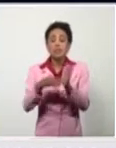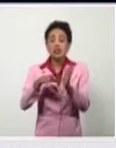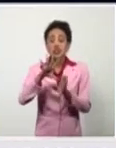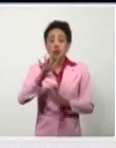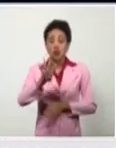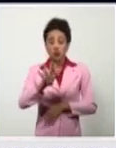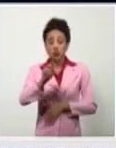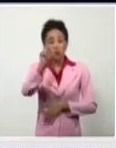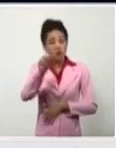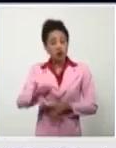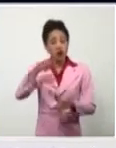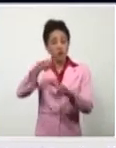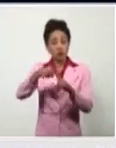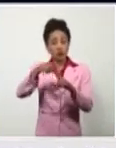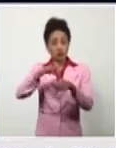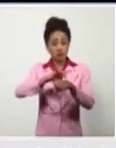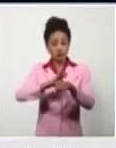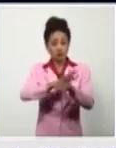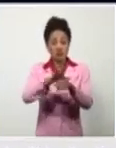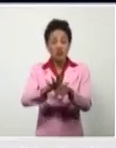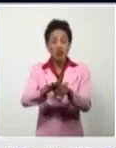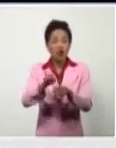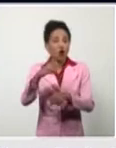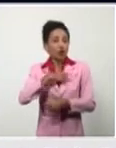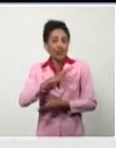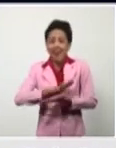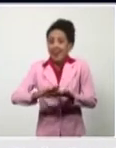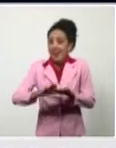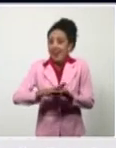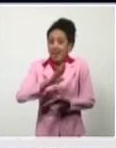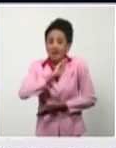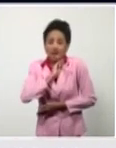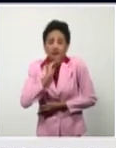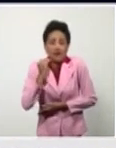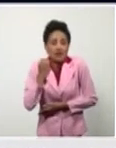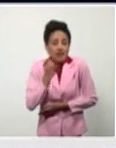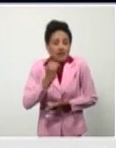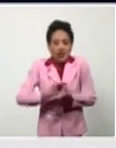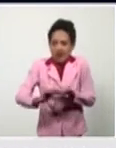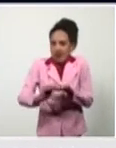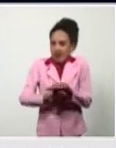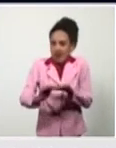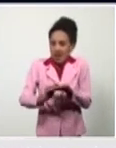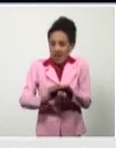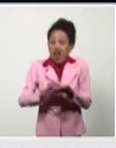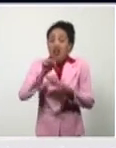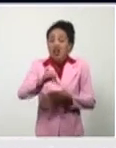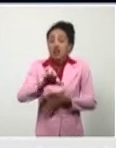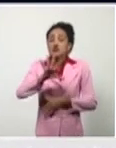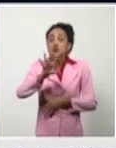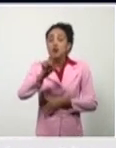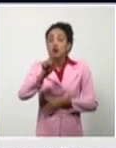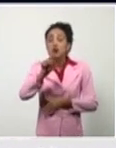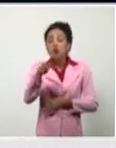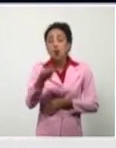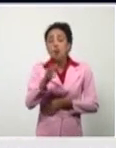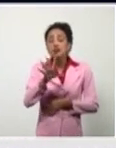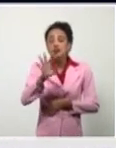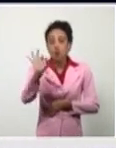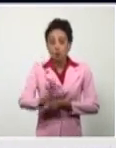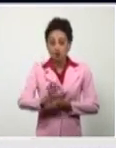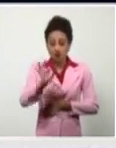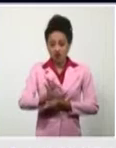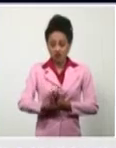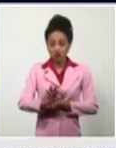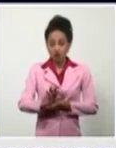1,054 have been asymptomatic when testing positive, and this represents 51.5% of all confirmed cases to